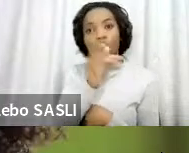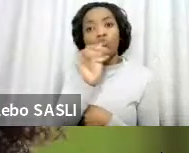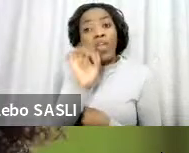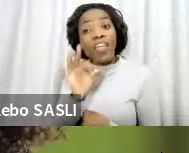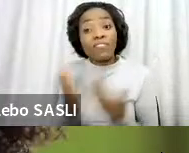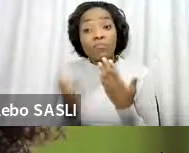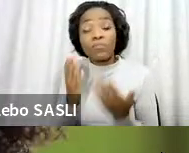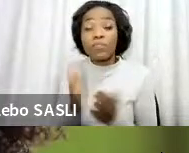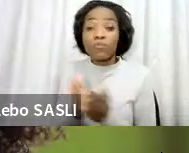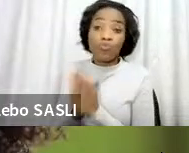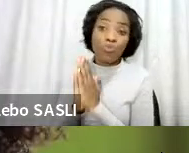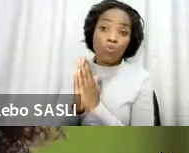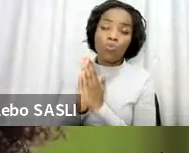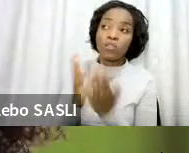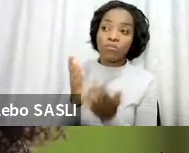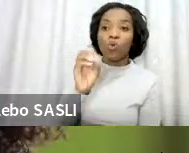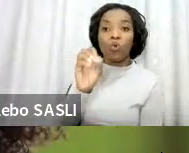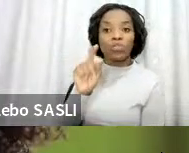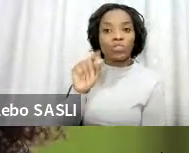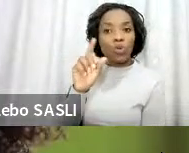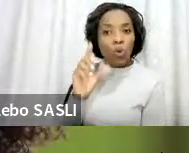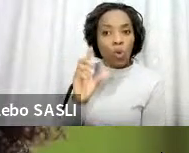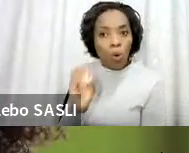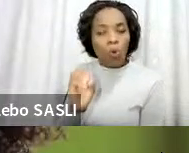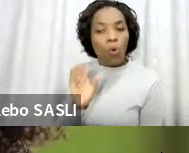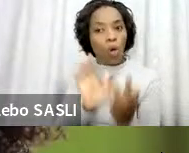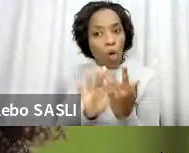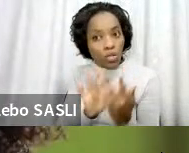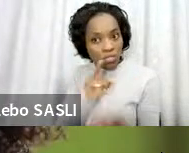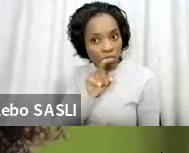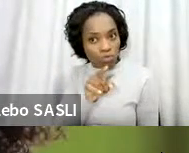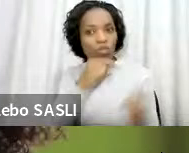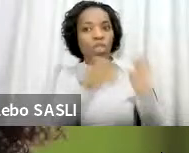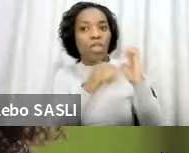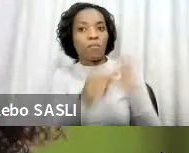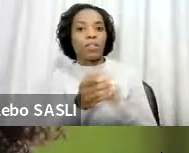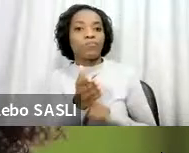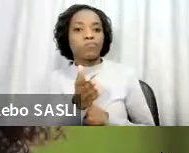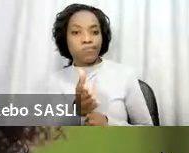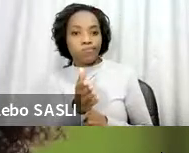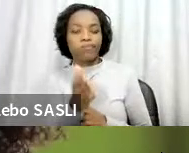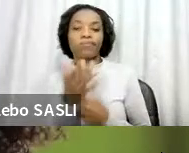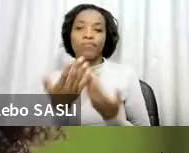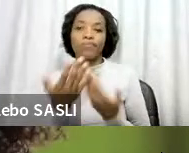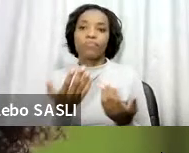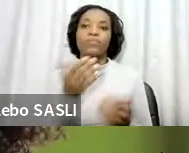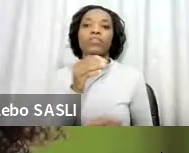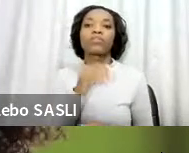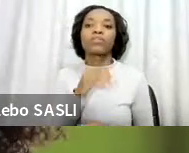the OTO engage with you, there's the email address that we are providing,